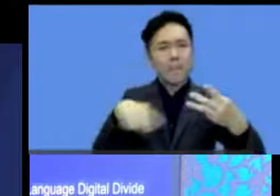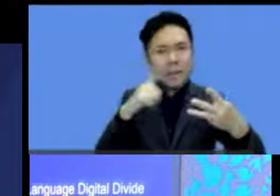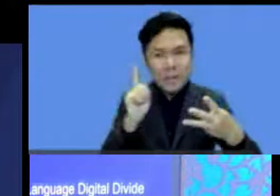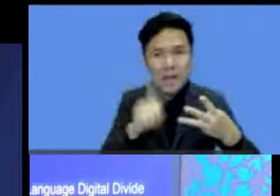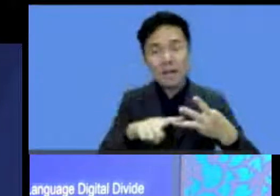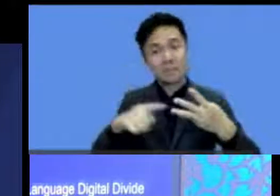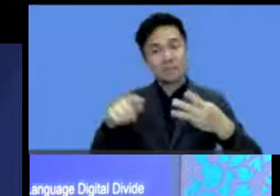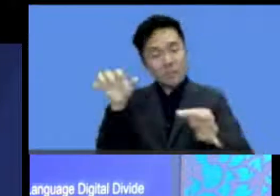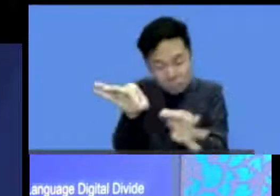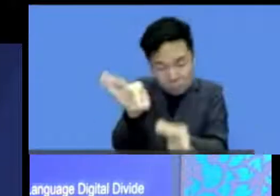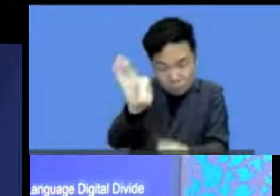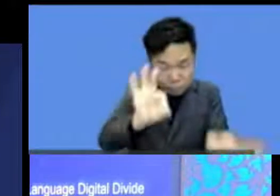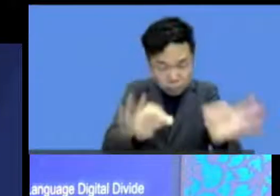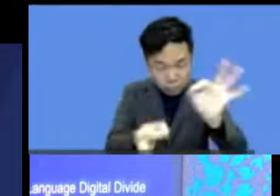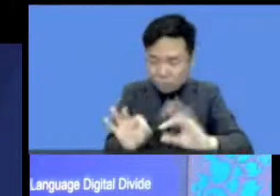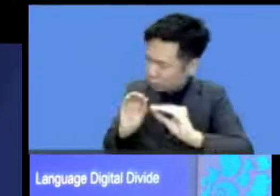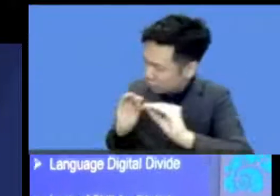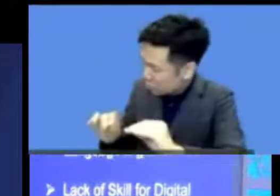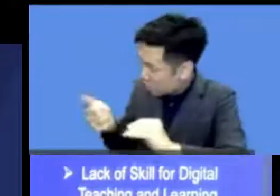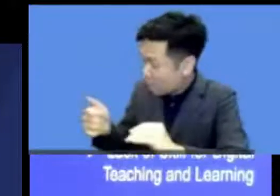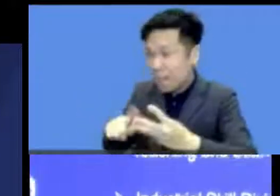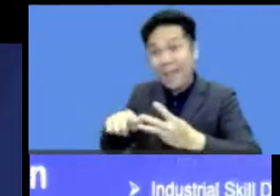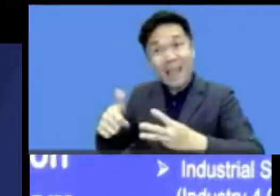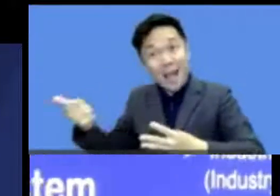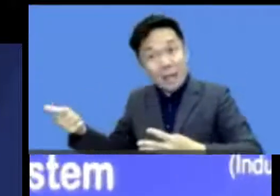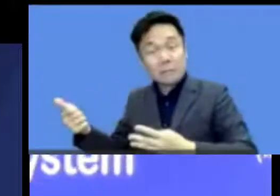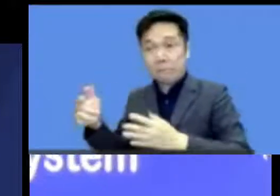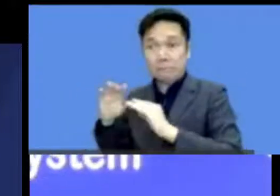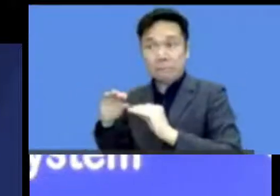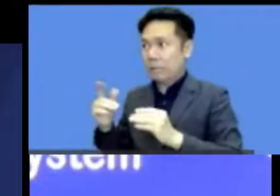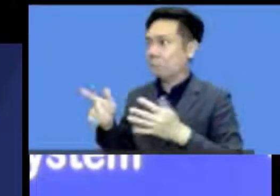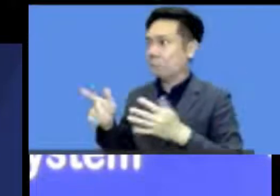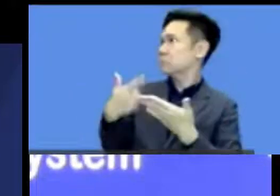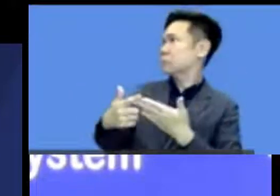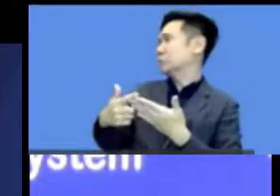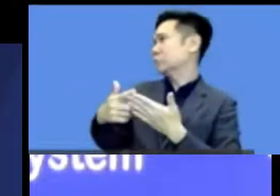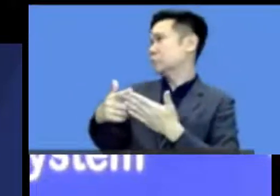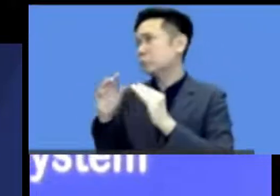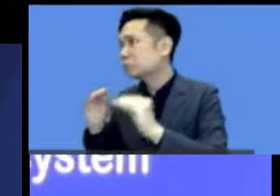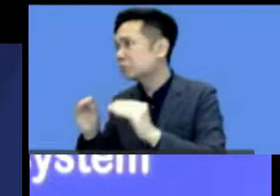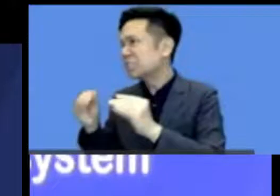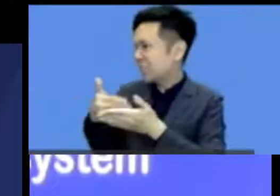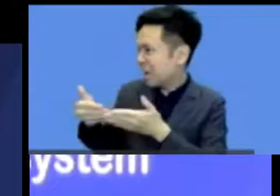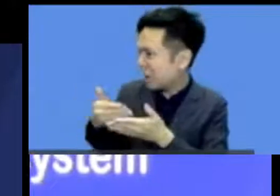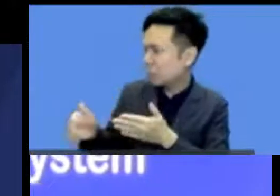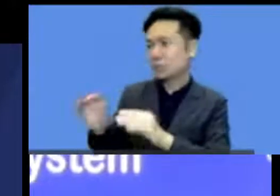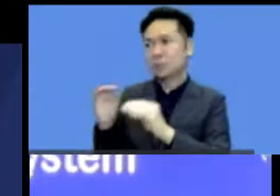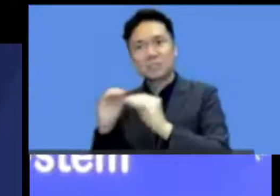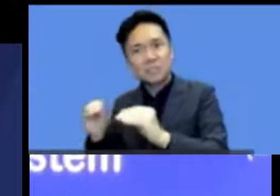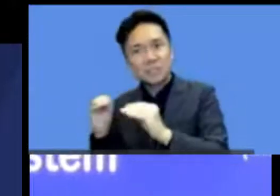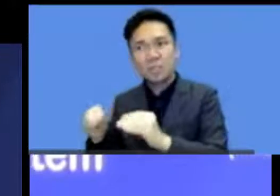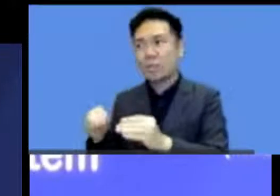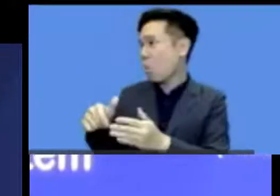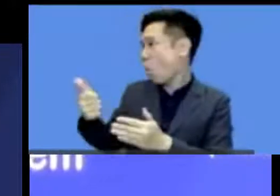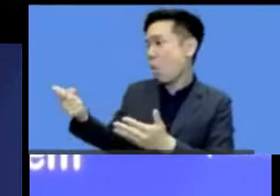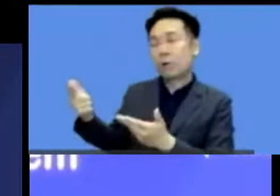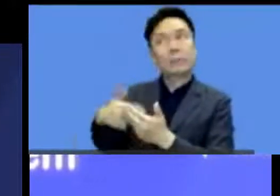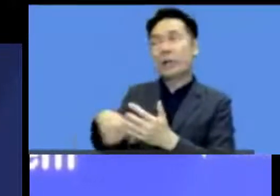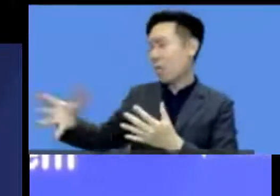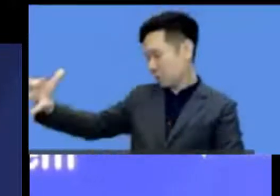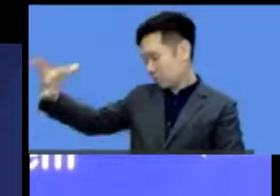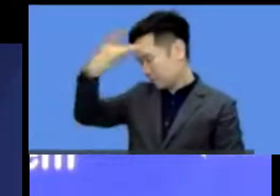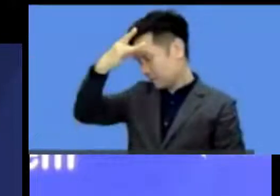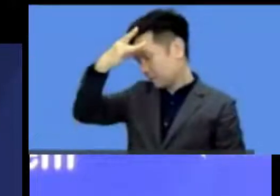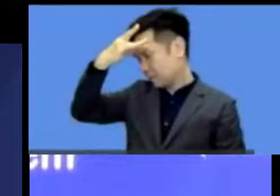the second challenge, I think, is lack of digital teaching and learning. And the third one, we all know it's Industry